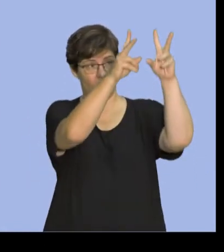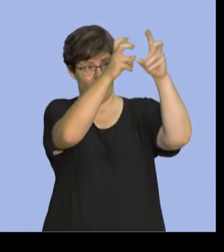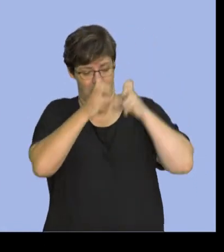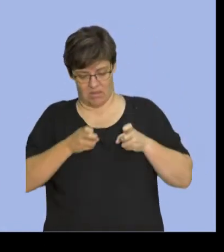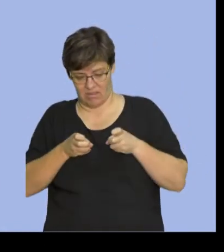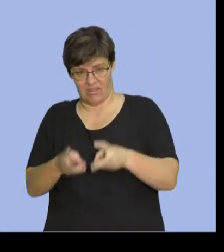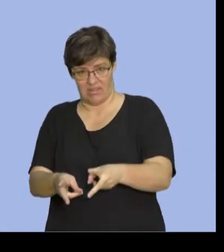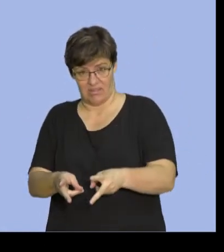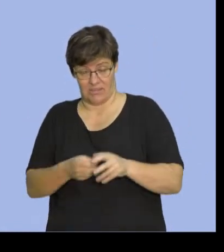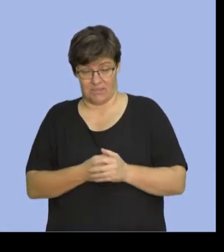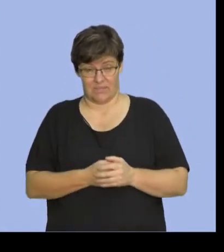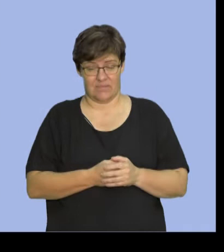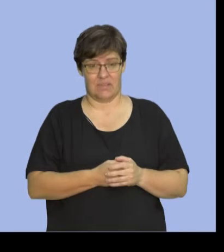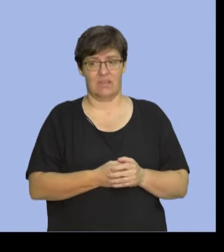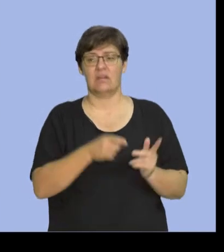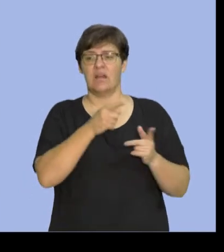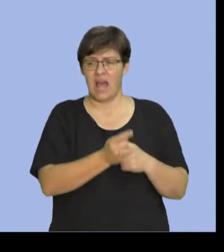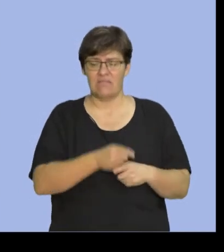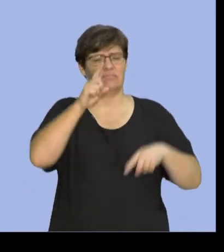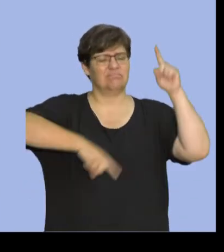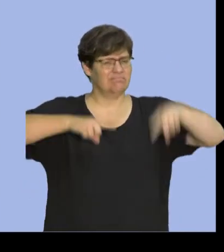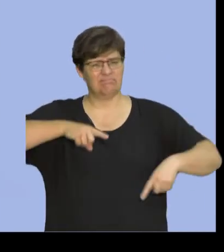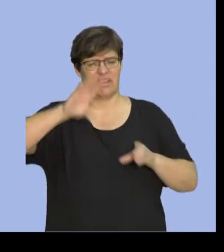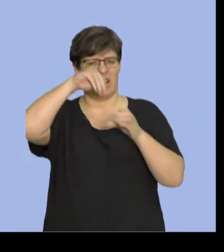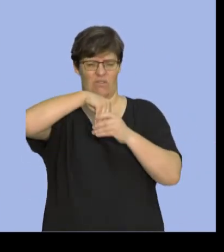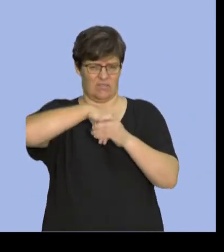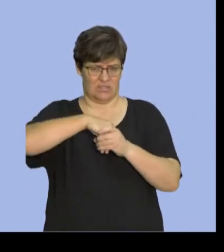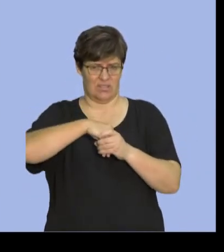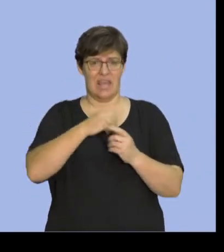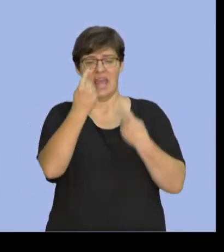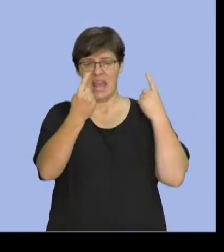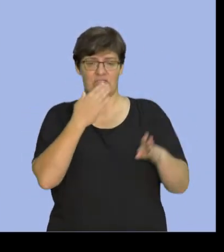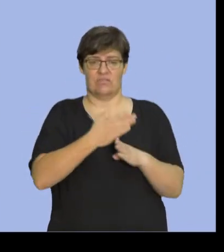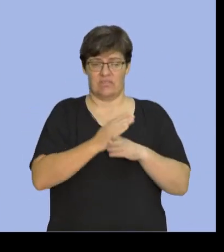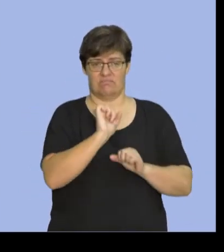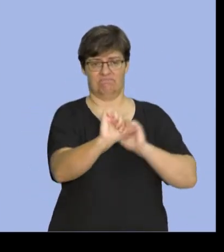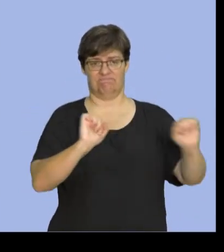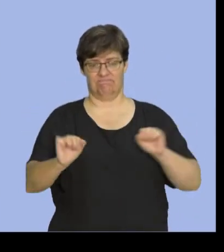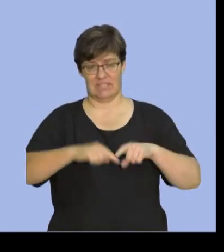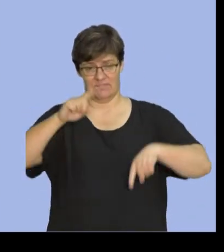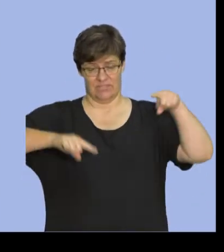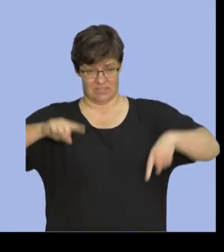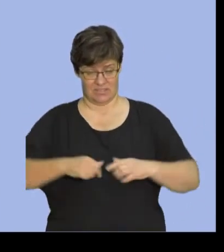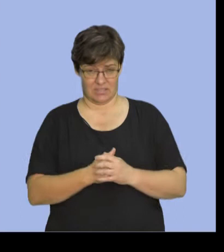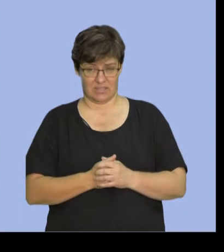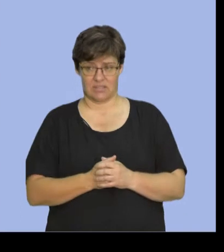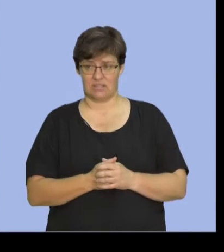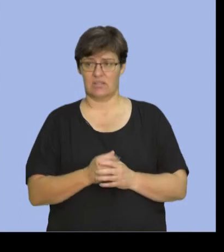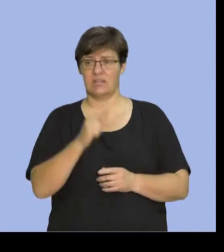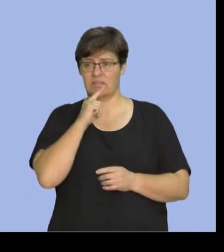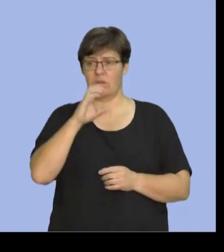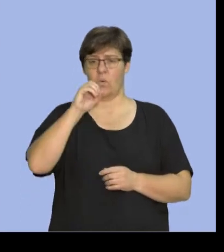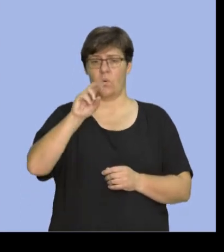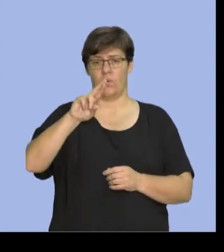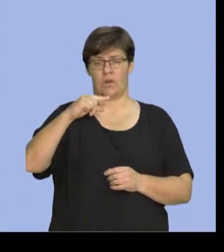next. Cells have many different parts, each with different functions, and we refer to those as organelles.